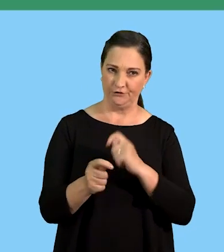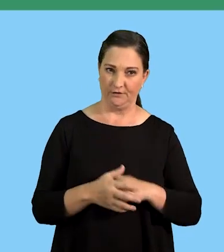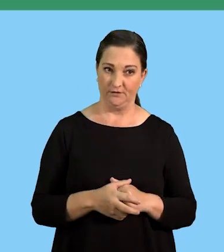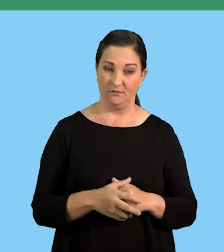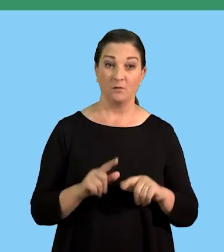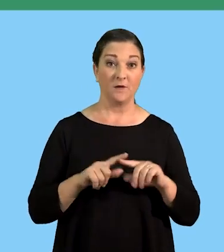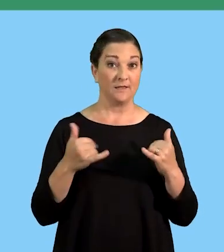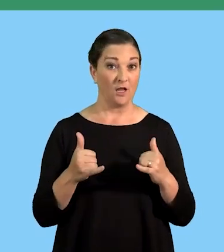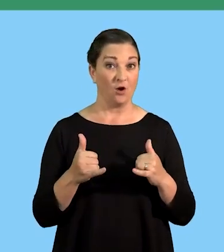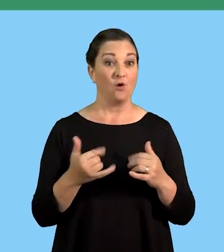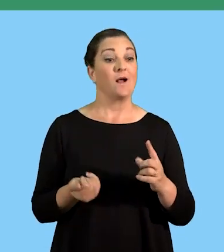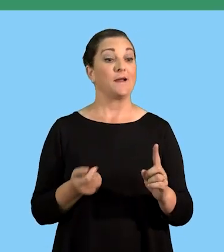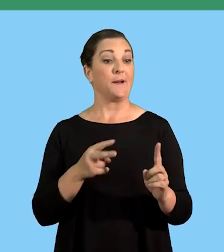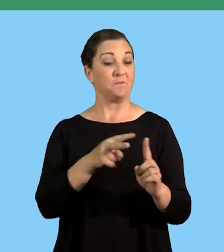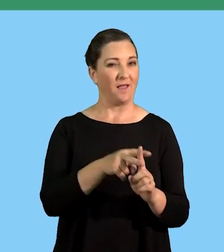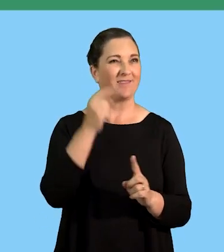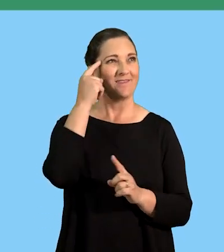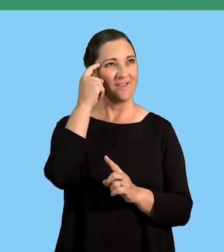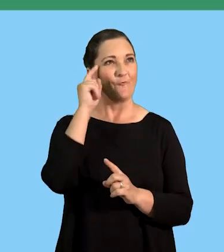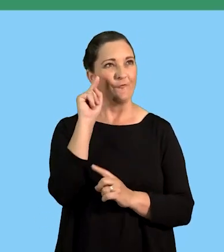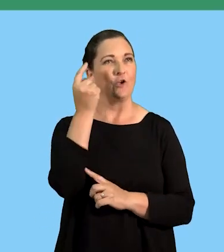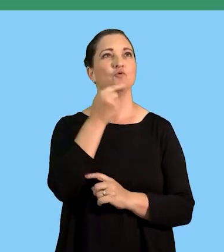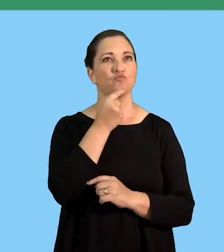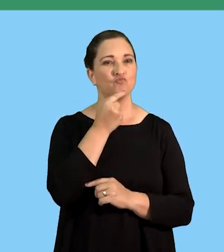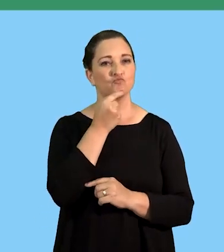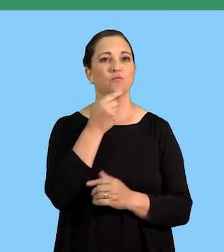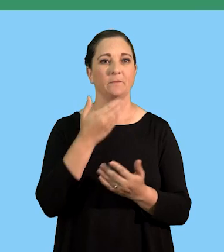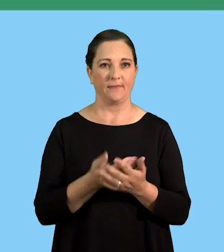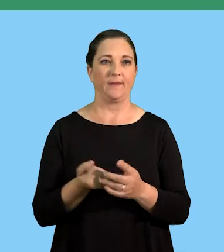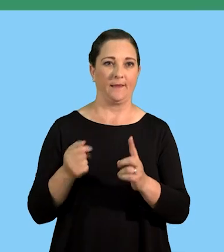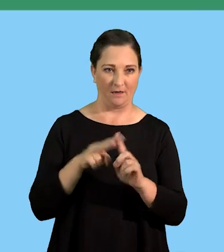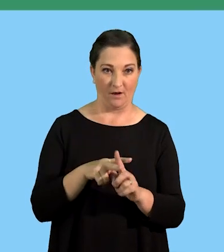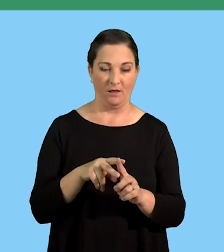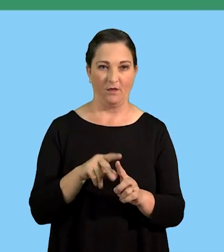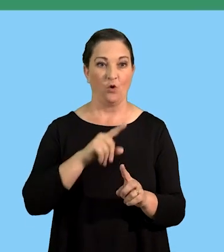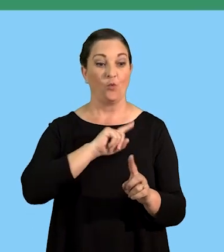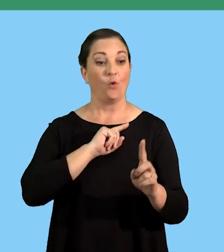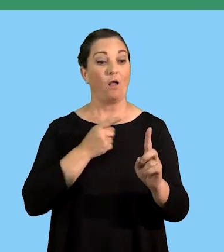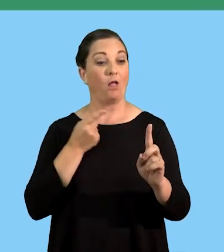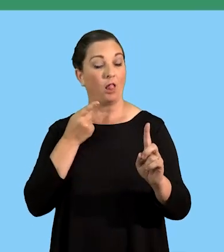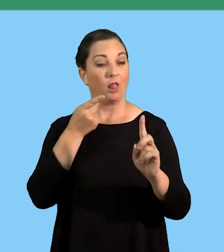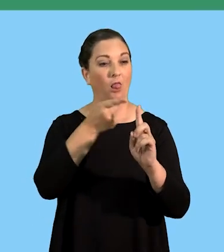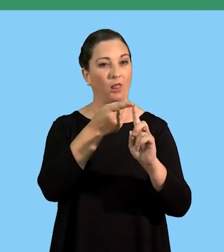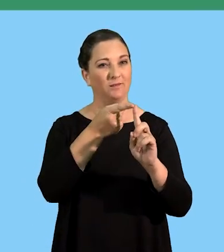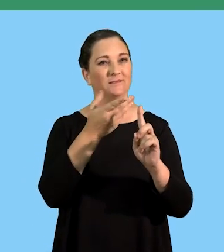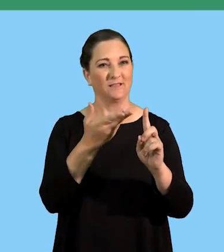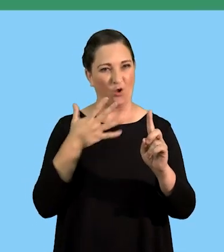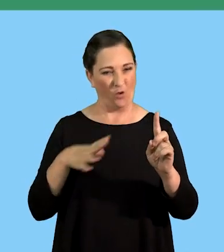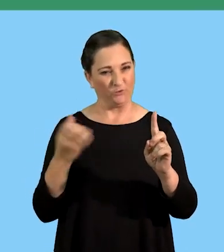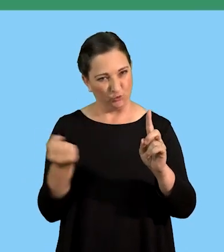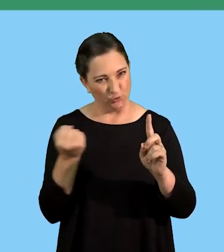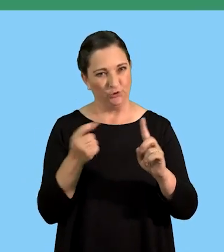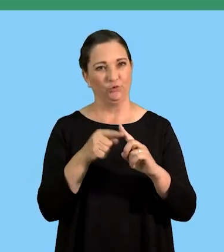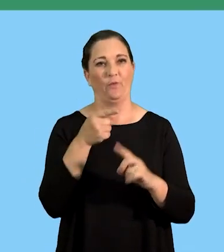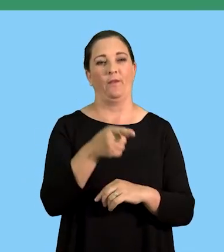Lunga applied this theory by changing the way they think first towards working to a common